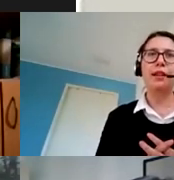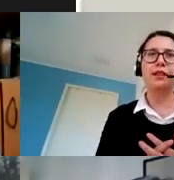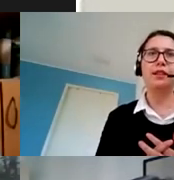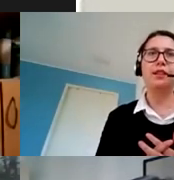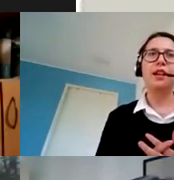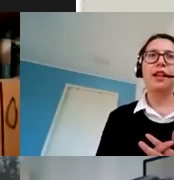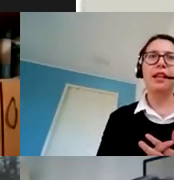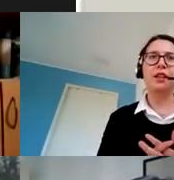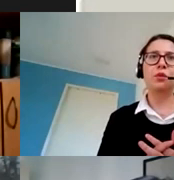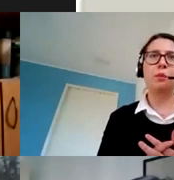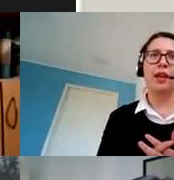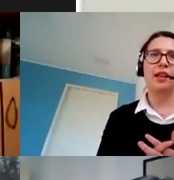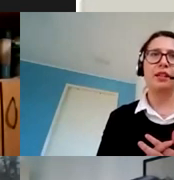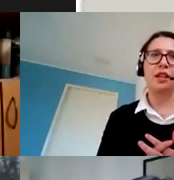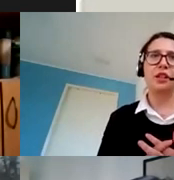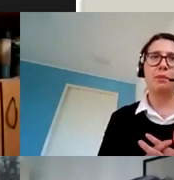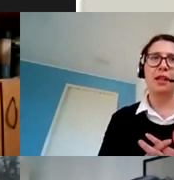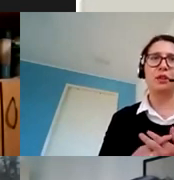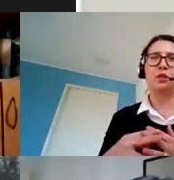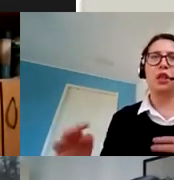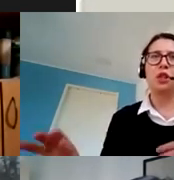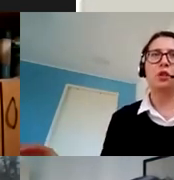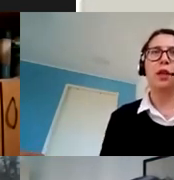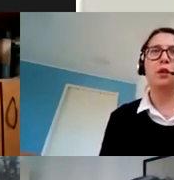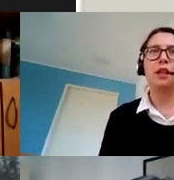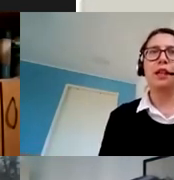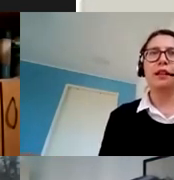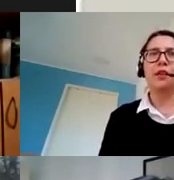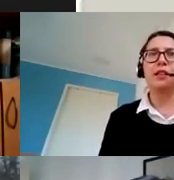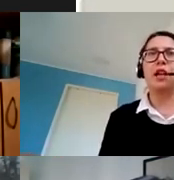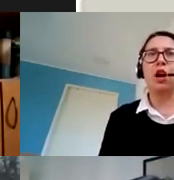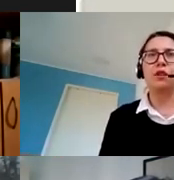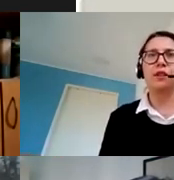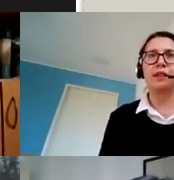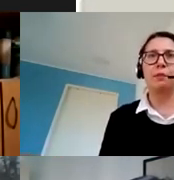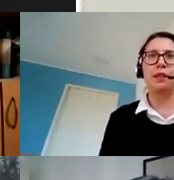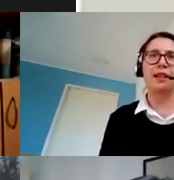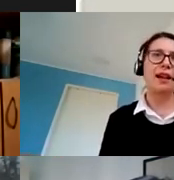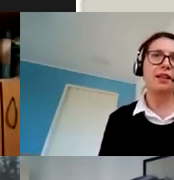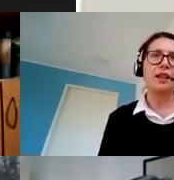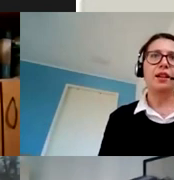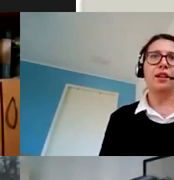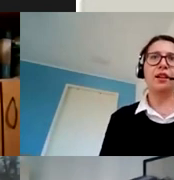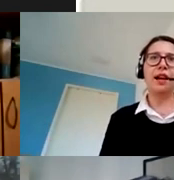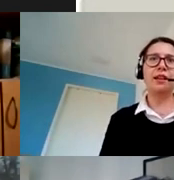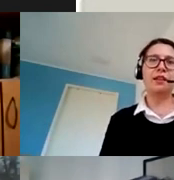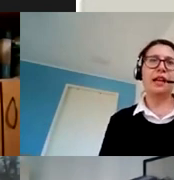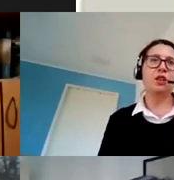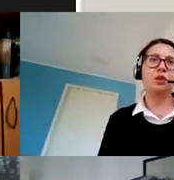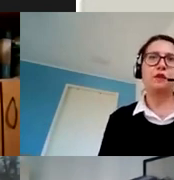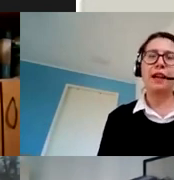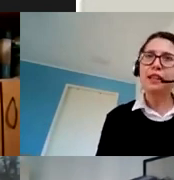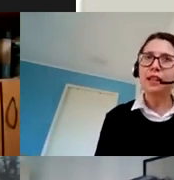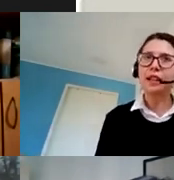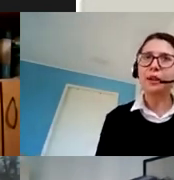more present in the European and international debates on those issues, because there is a lot that can be said and that is a